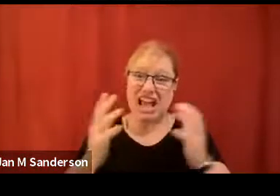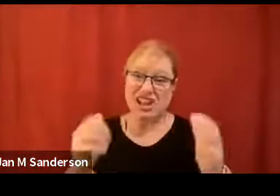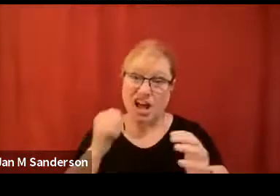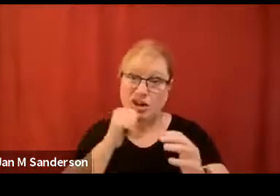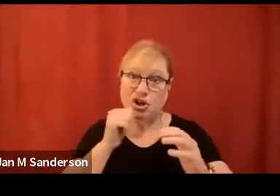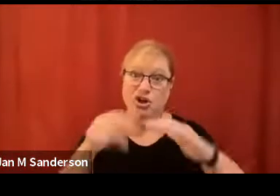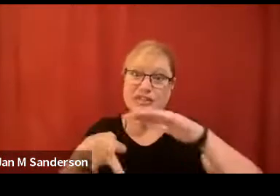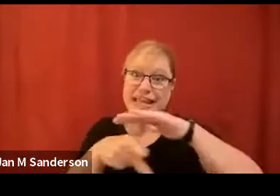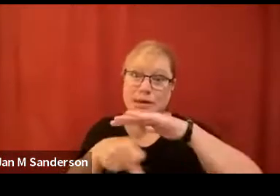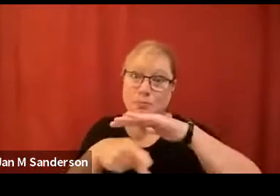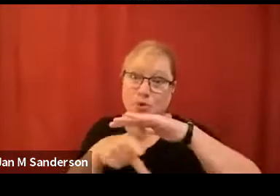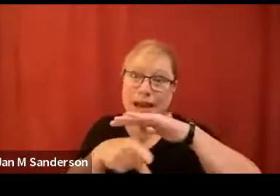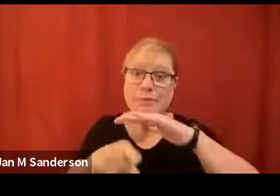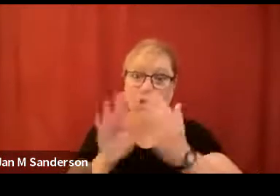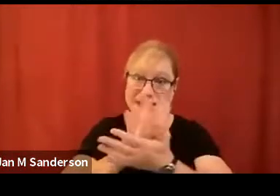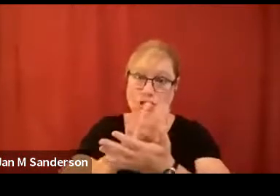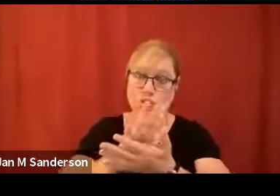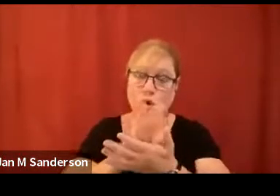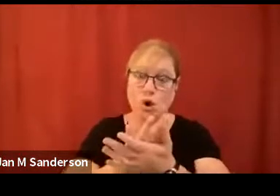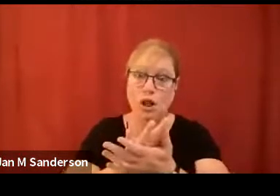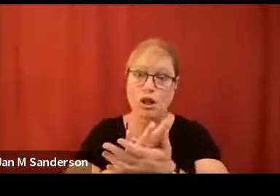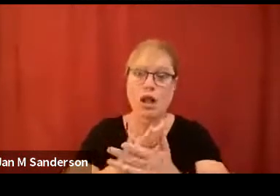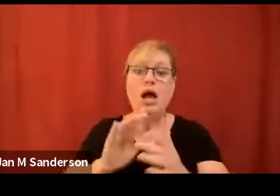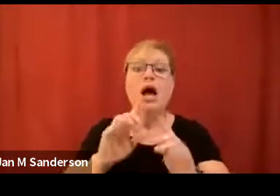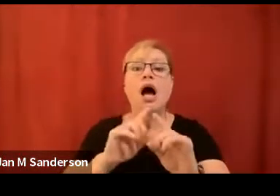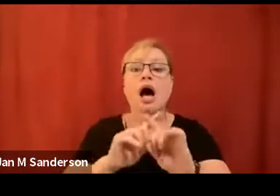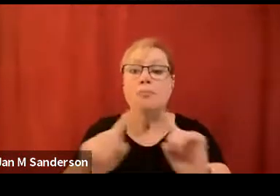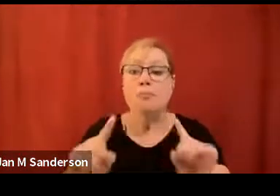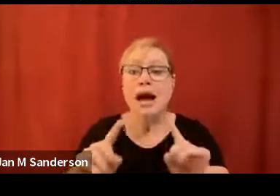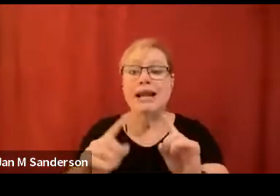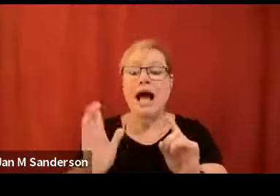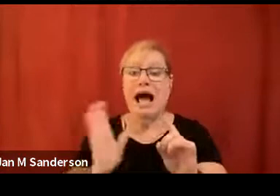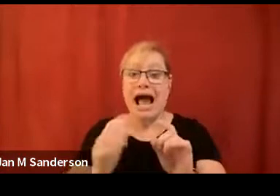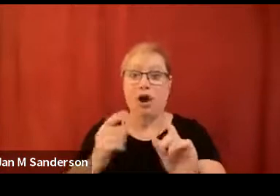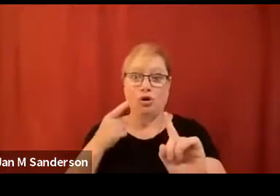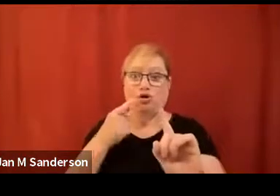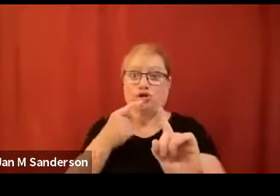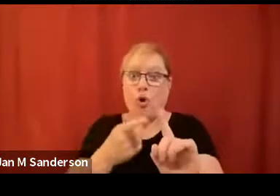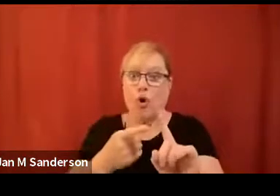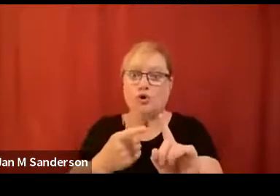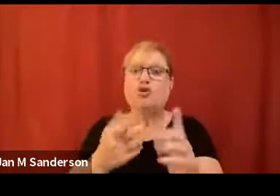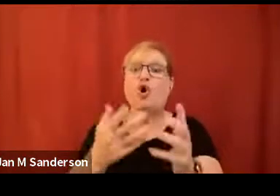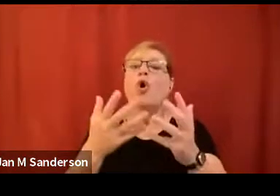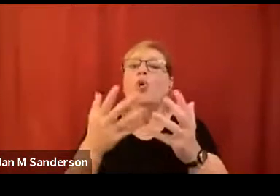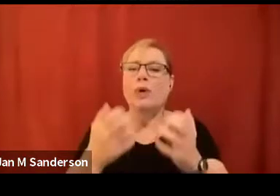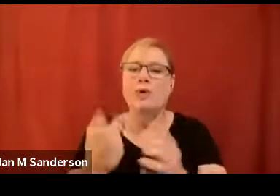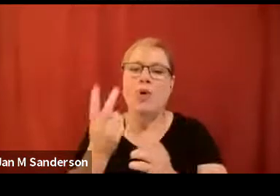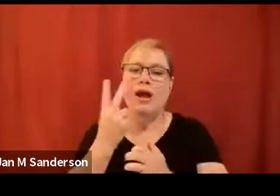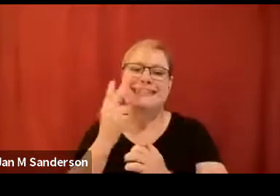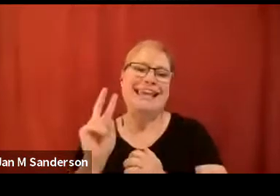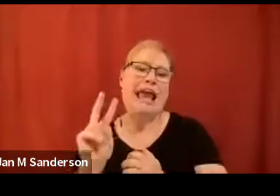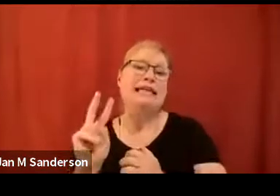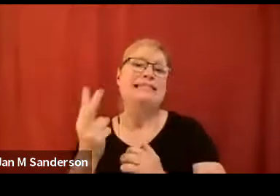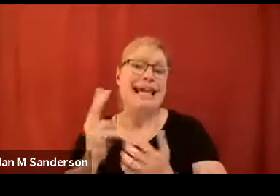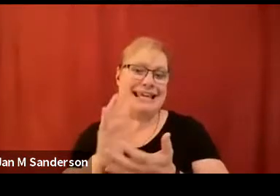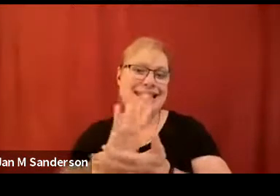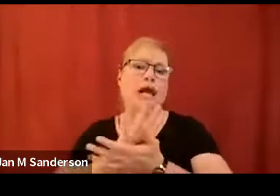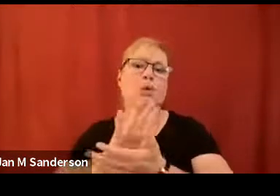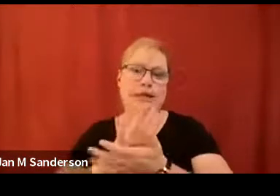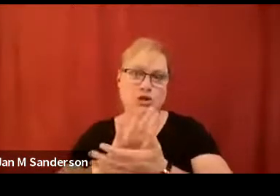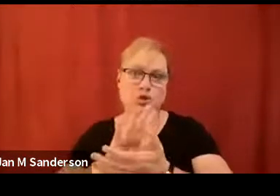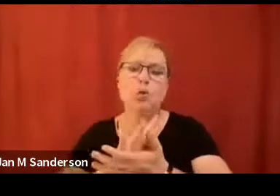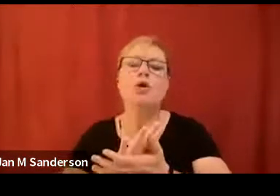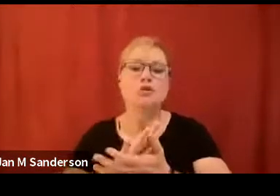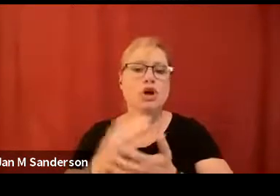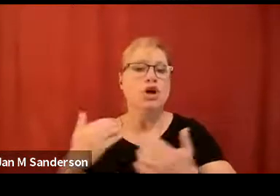school. The big focus of the Sustainable Development Goals has been to sort of make that leap to secondary school, to finish that degree, to be able to get